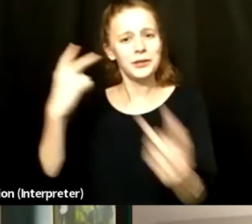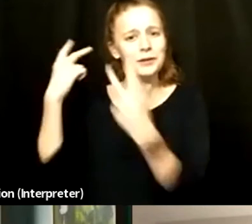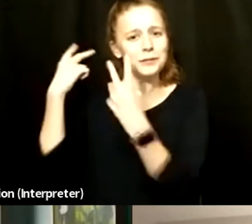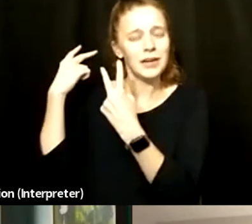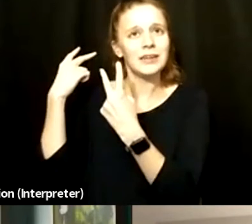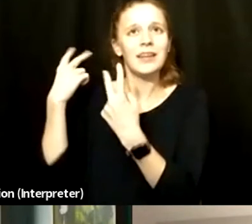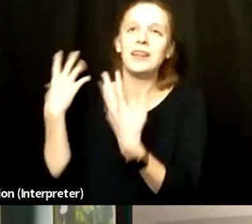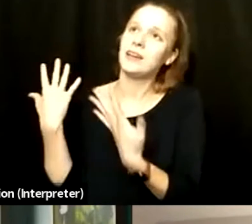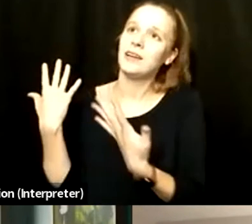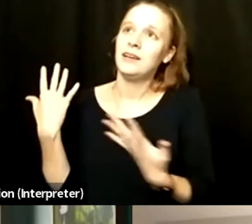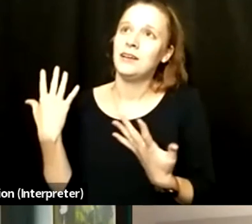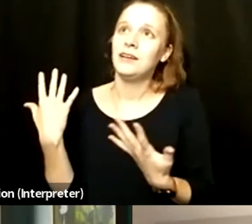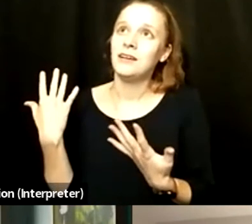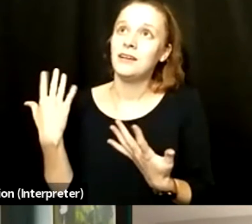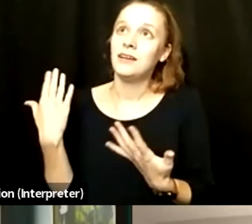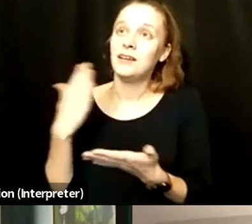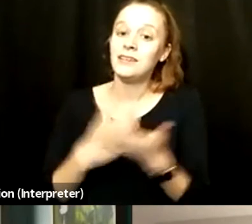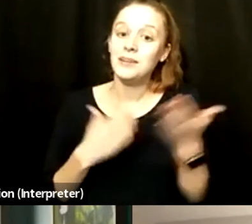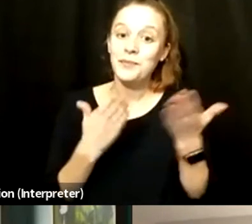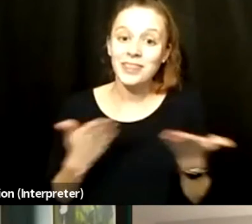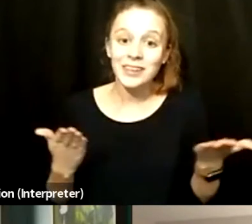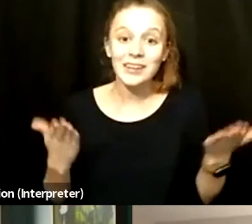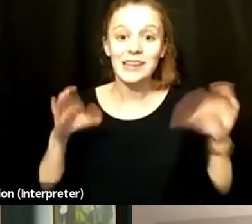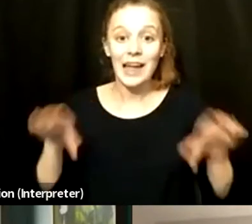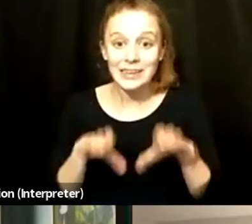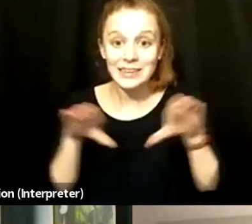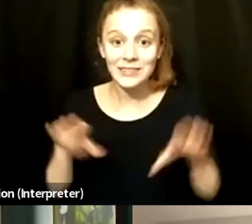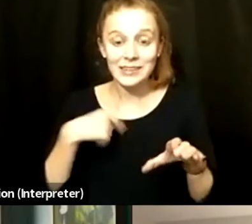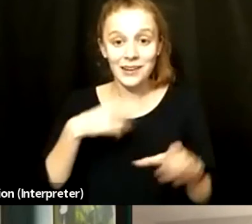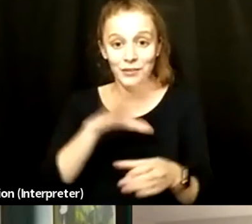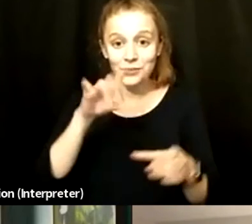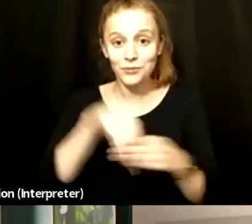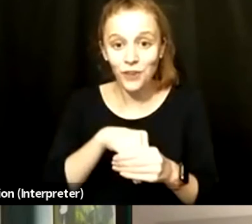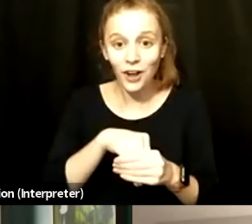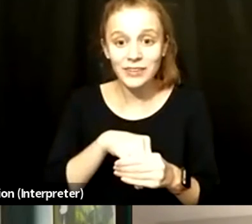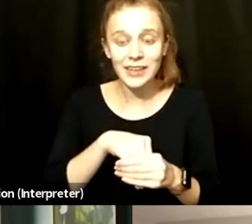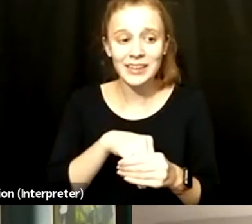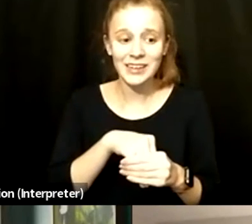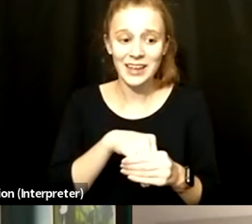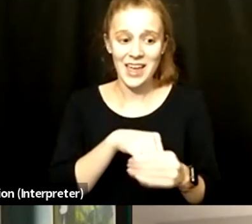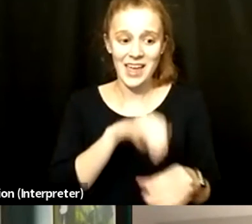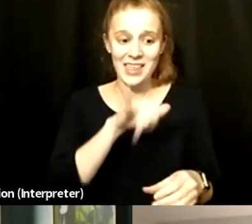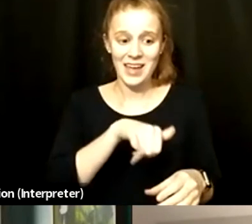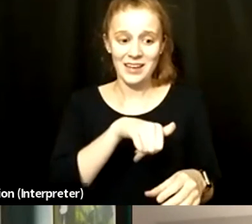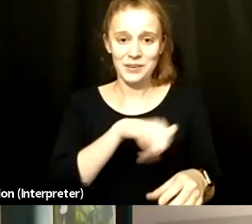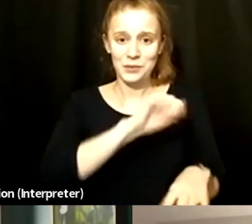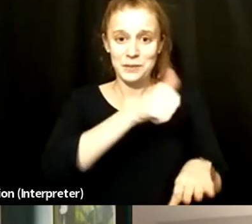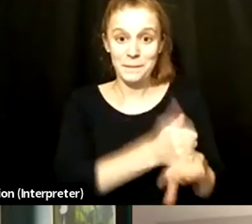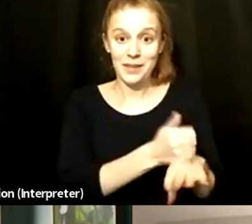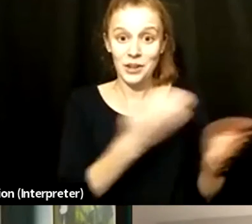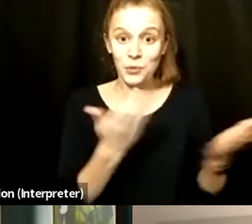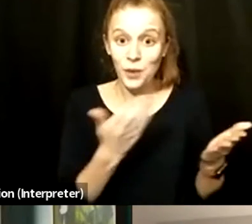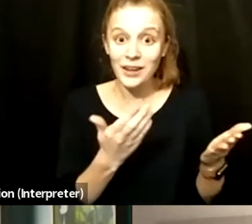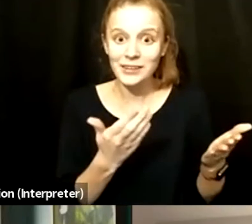that some of the stuff, the activities that I participated in were based on a lot of